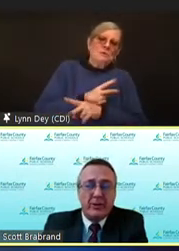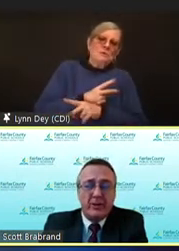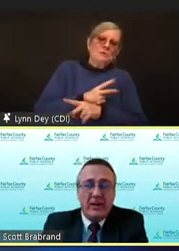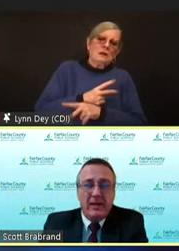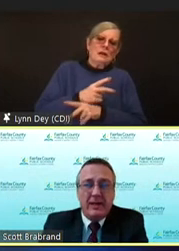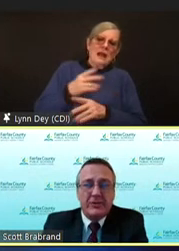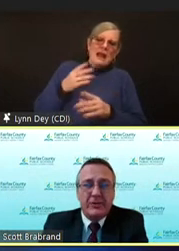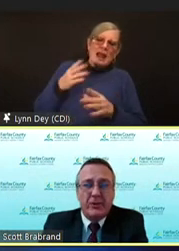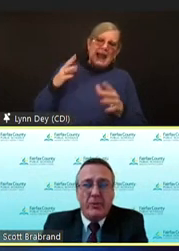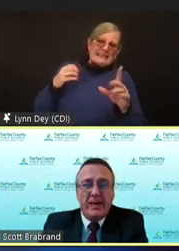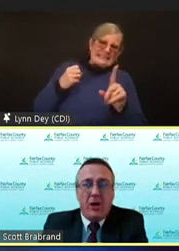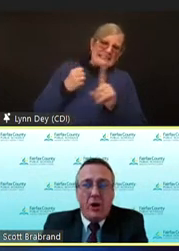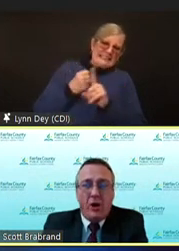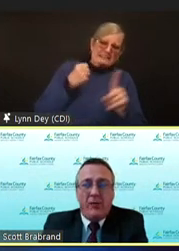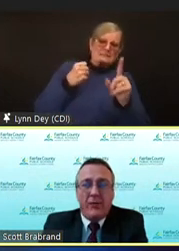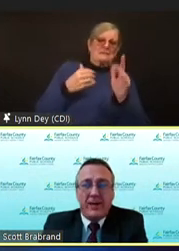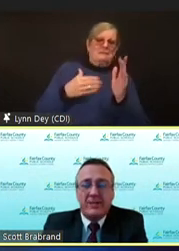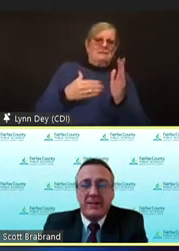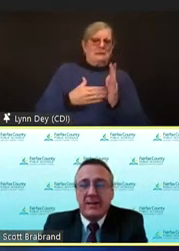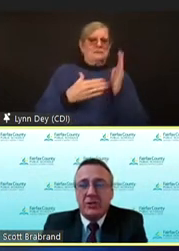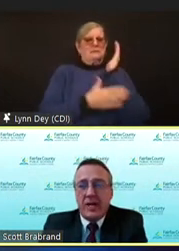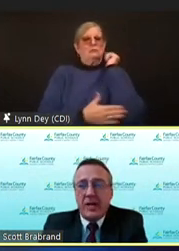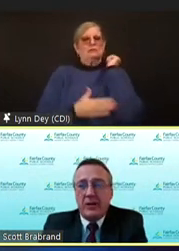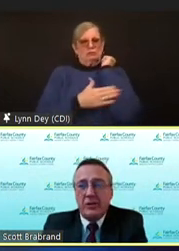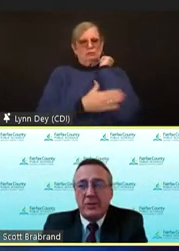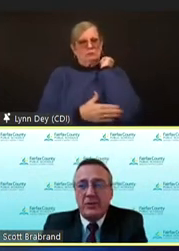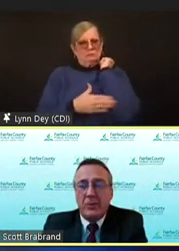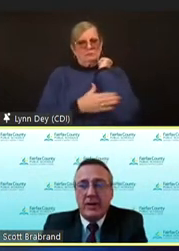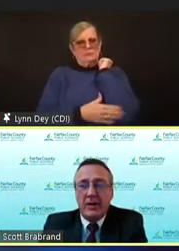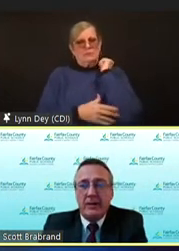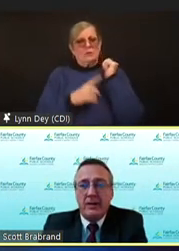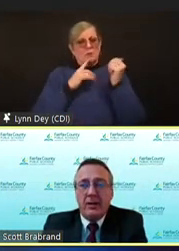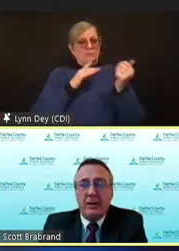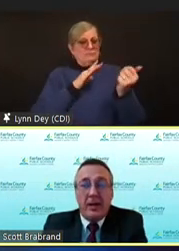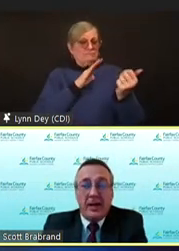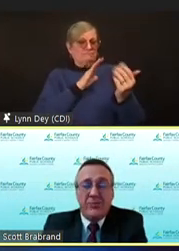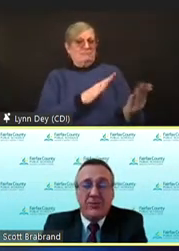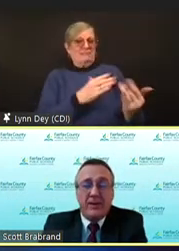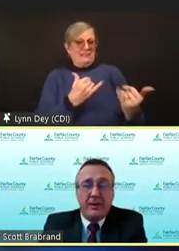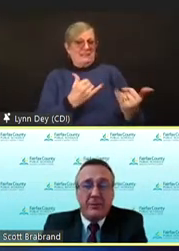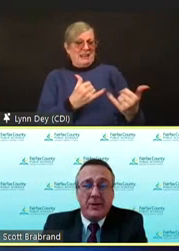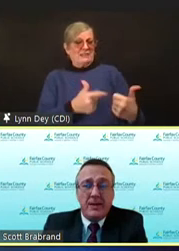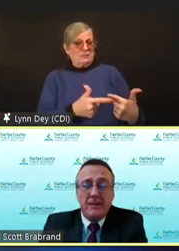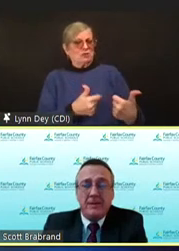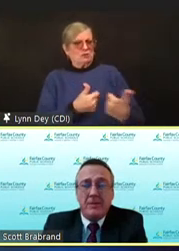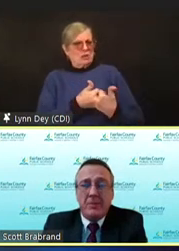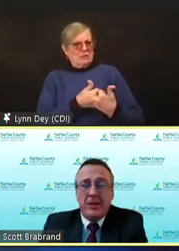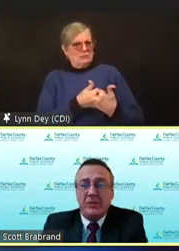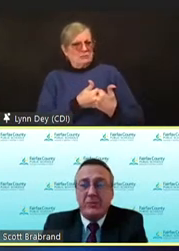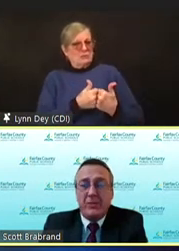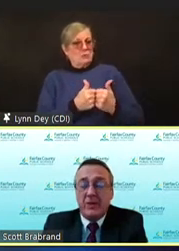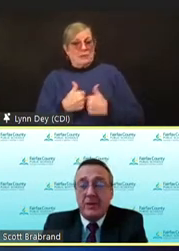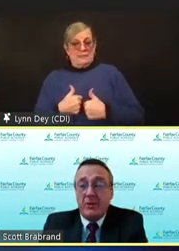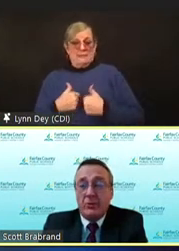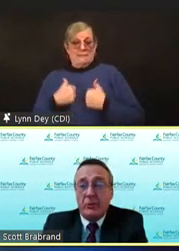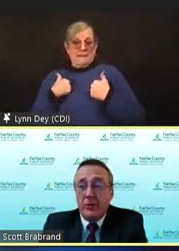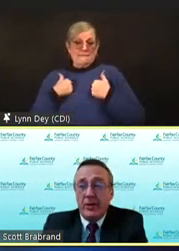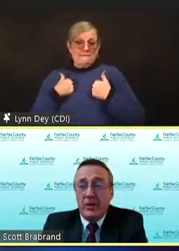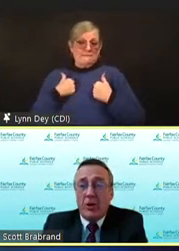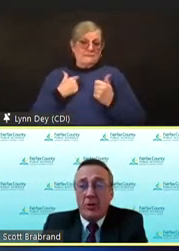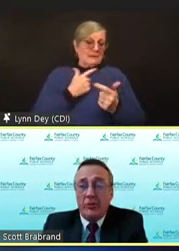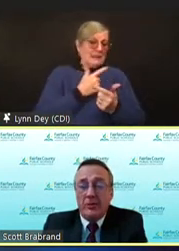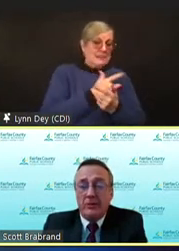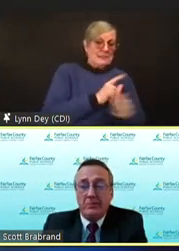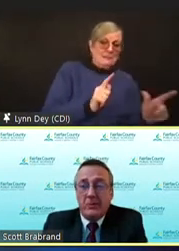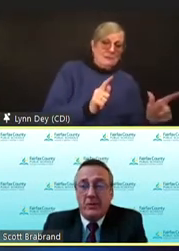endured. And so we are facing that challenge between life and liberty that is fundamental, rooted